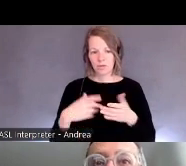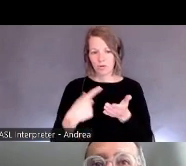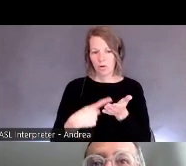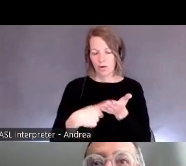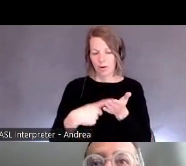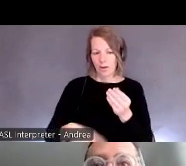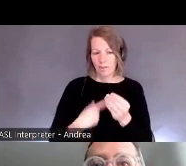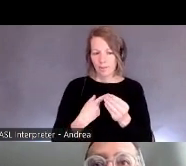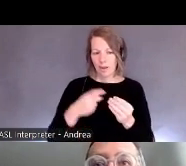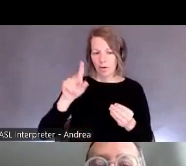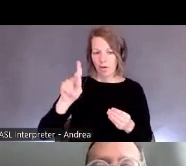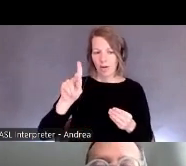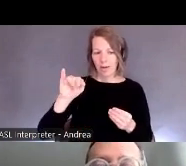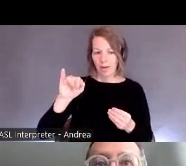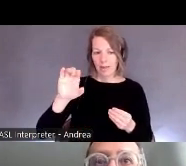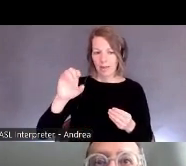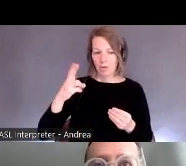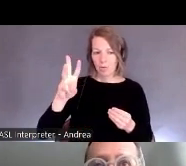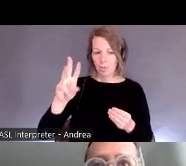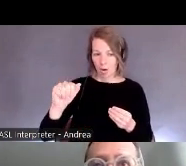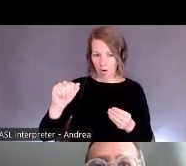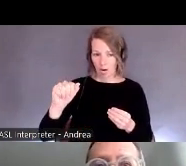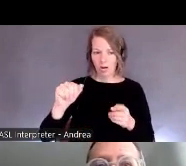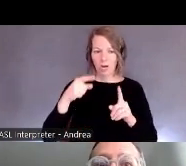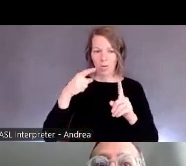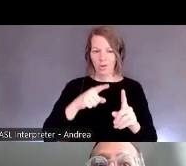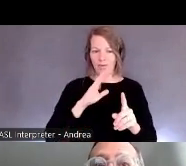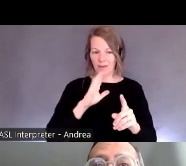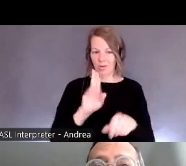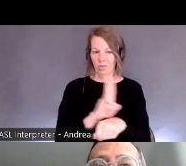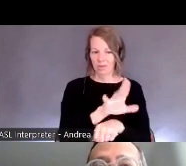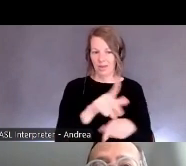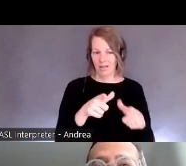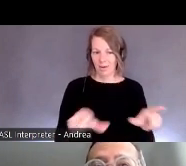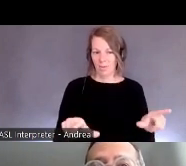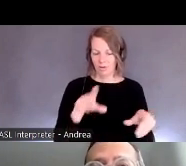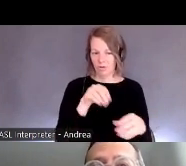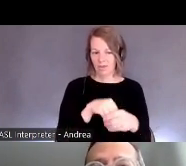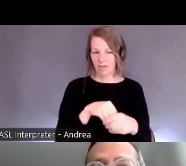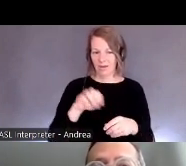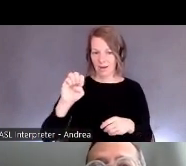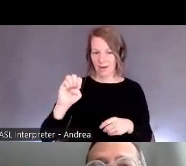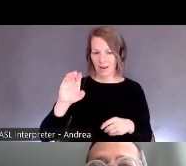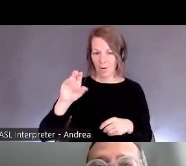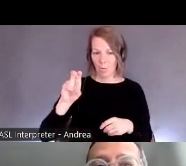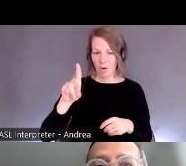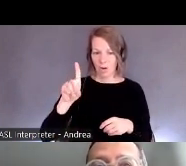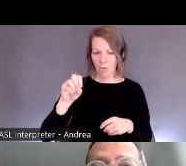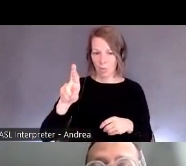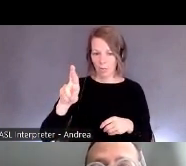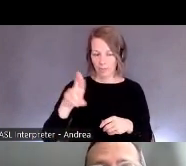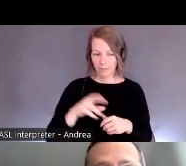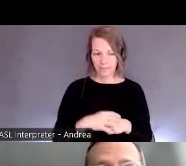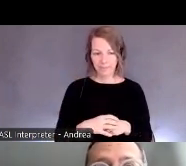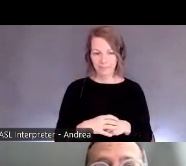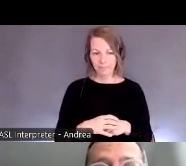is a language spoken in the Andes in Ecuador. They also take care of making us